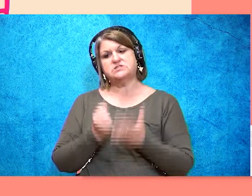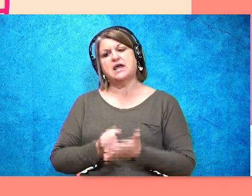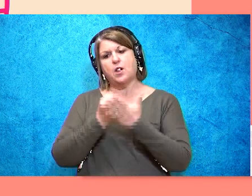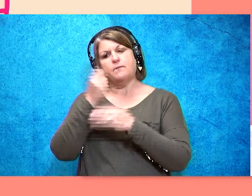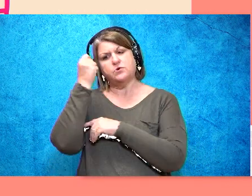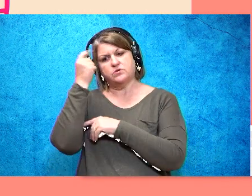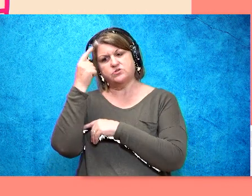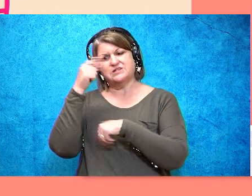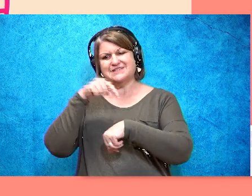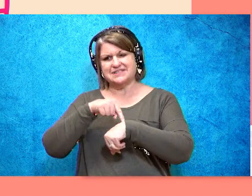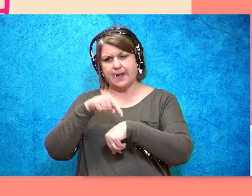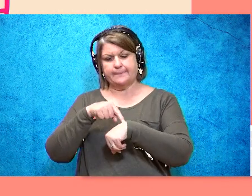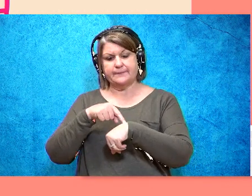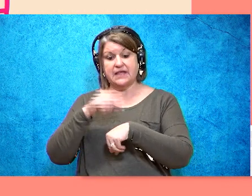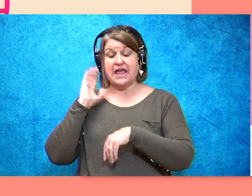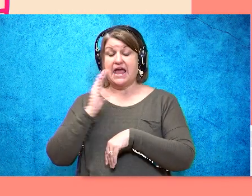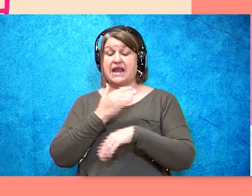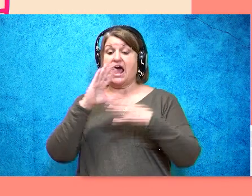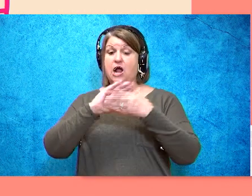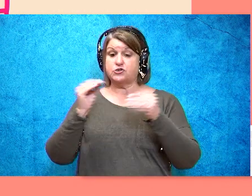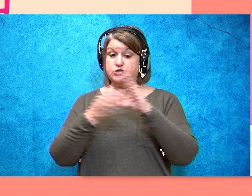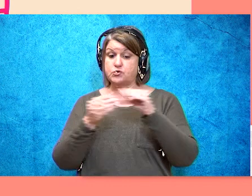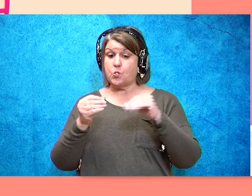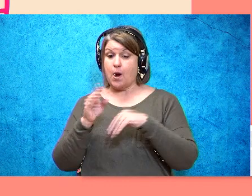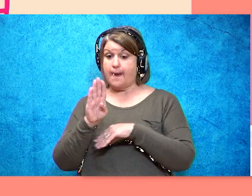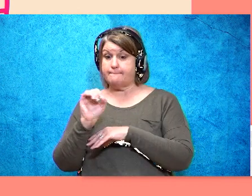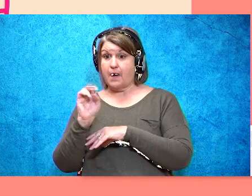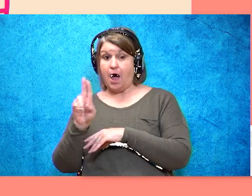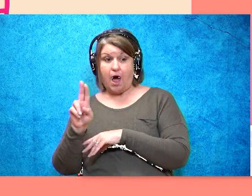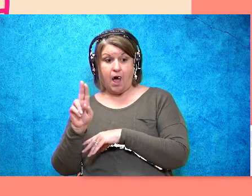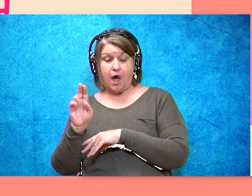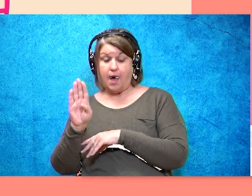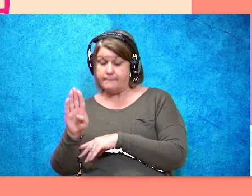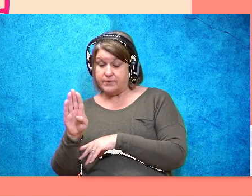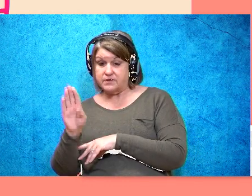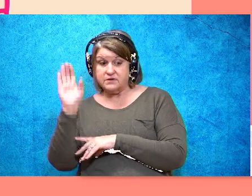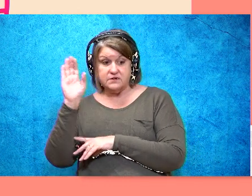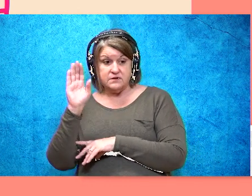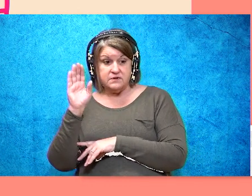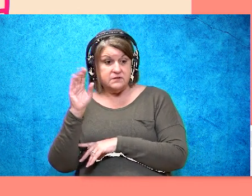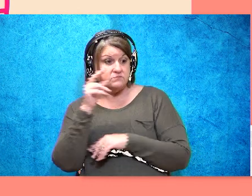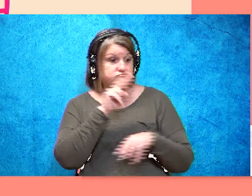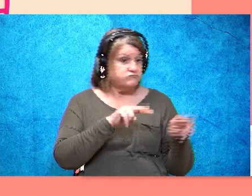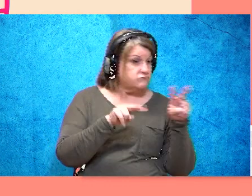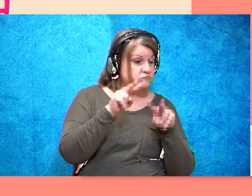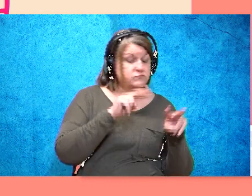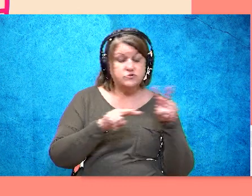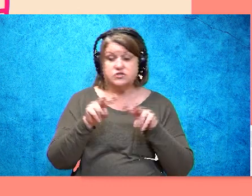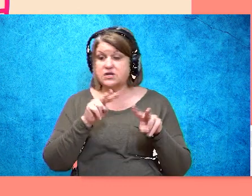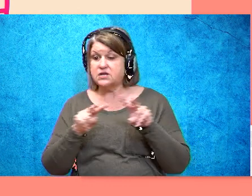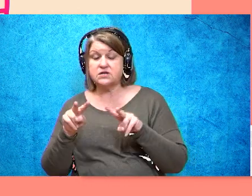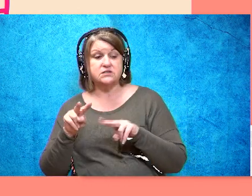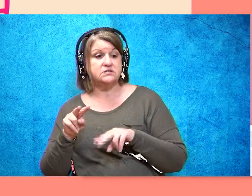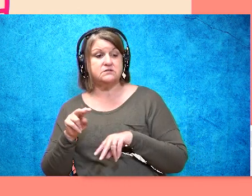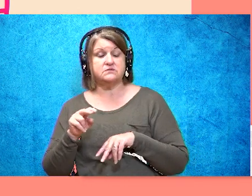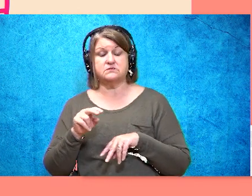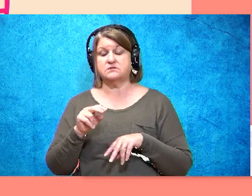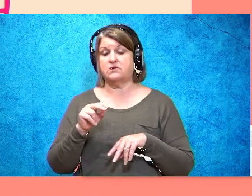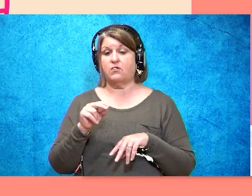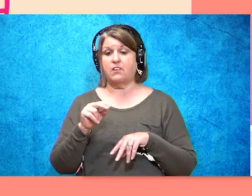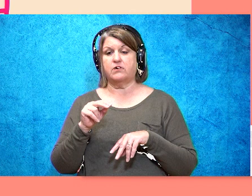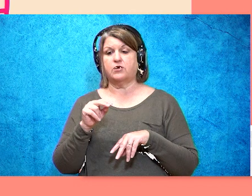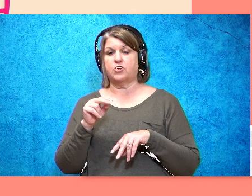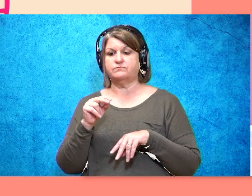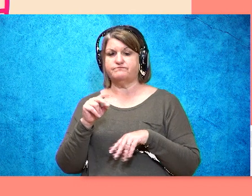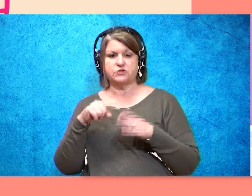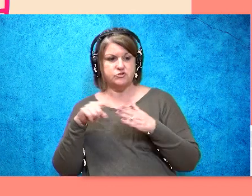our story, Bob checked on the animals. Do you remember when he checked on the animals? That's right, he checked on